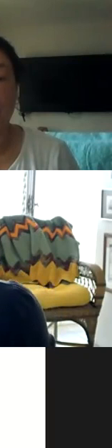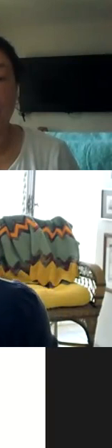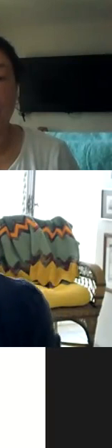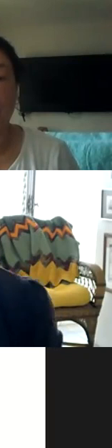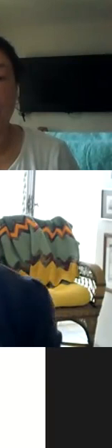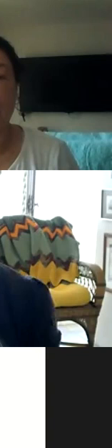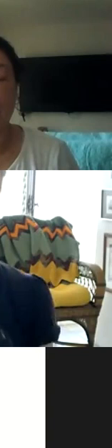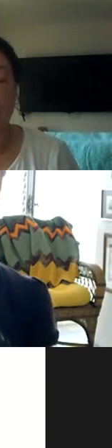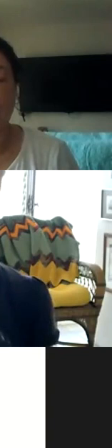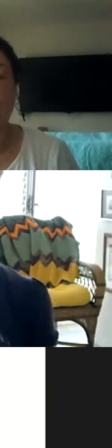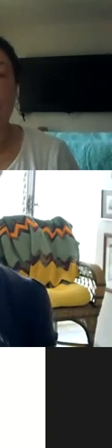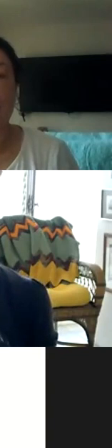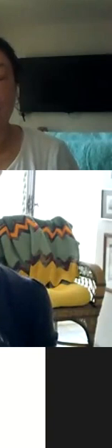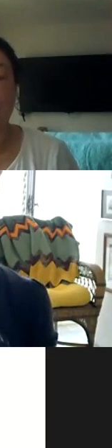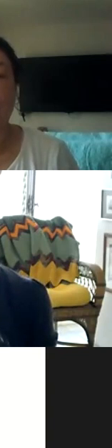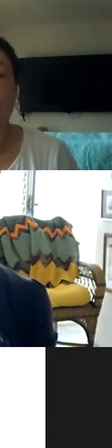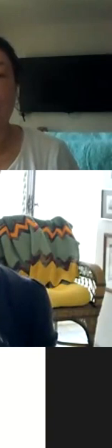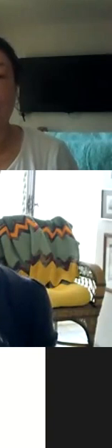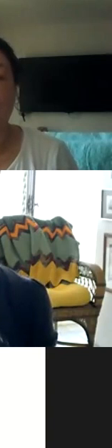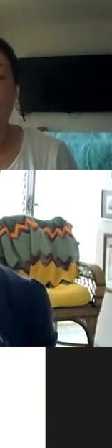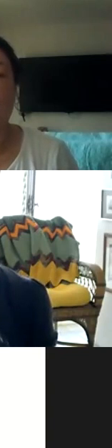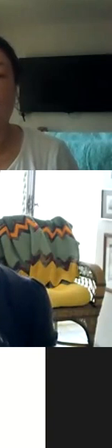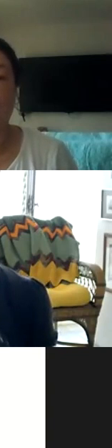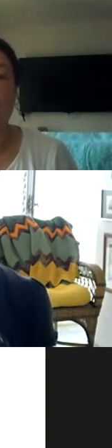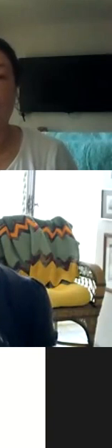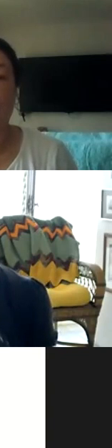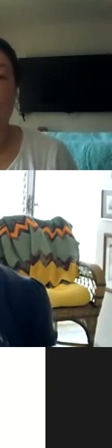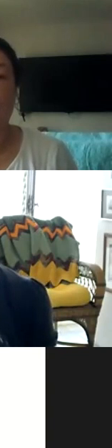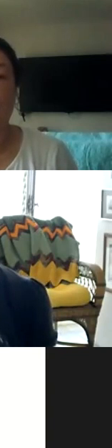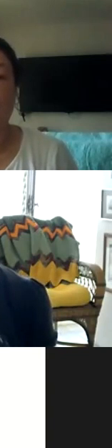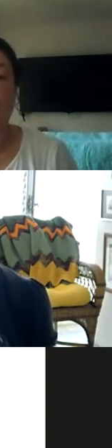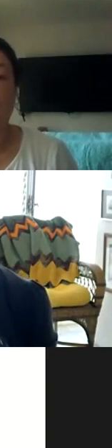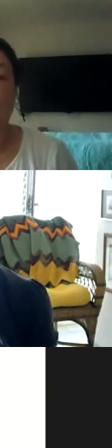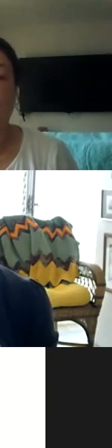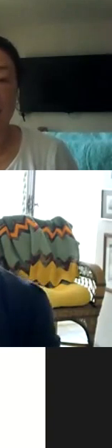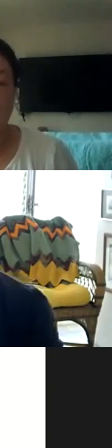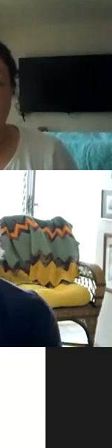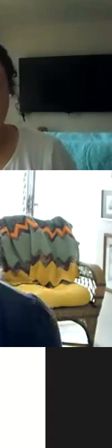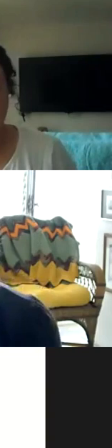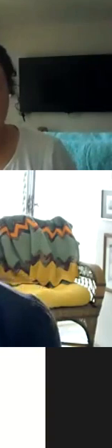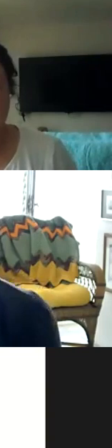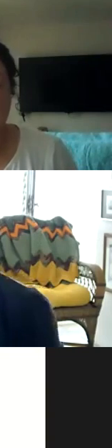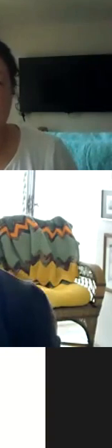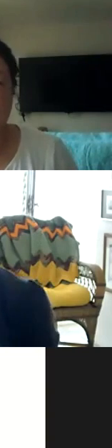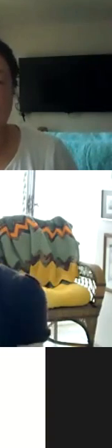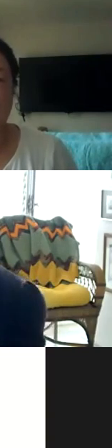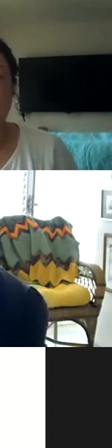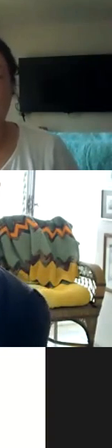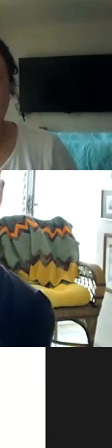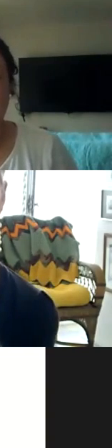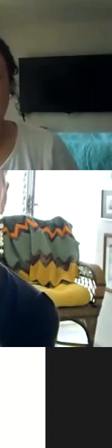this presentation to you for your program. Oh, thank you so much, Lauren and